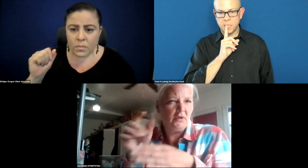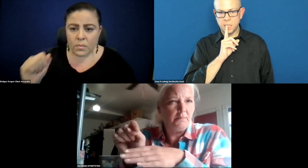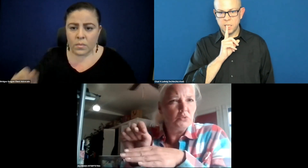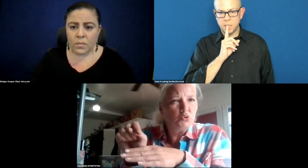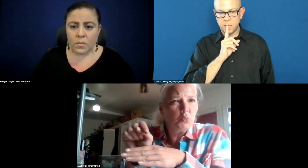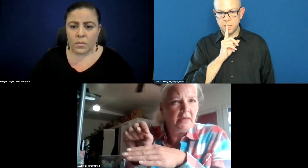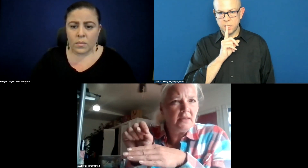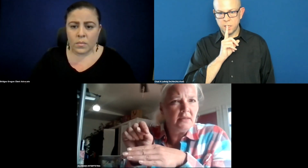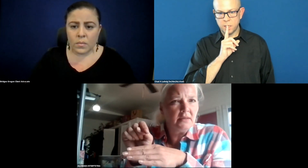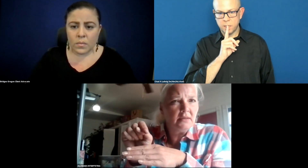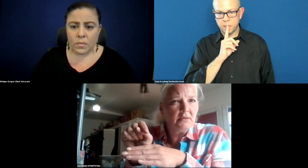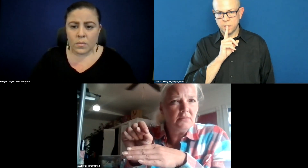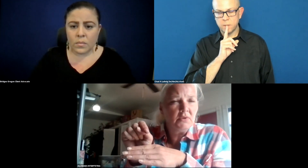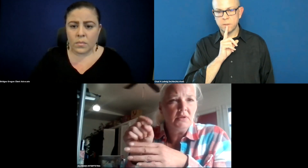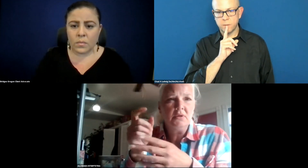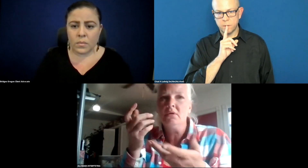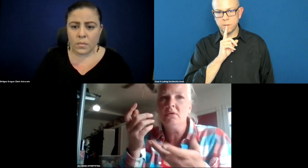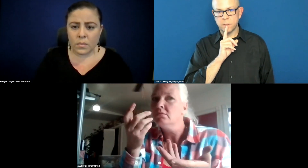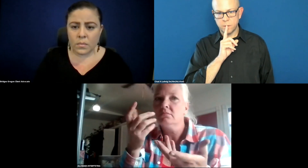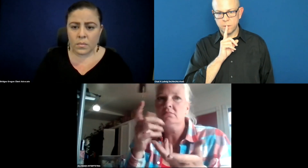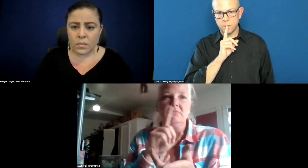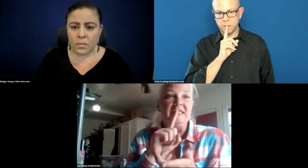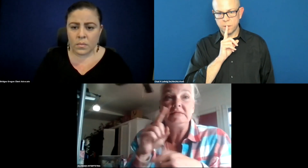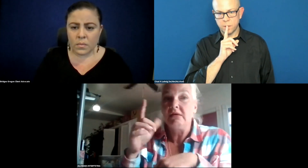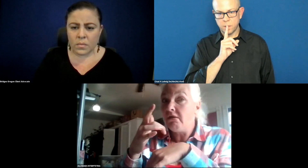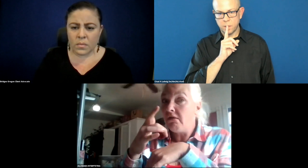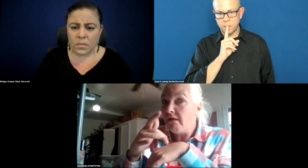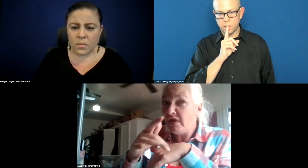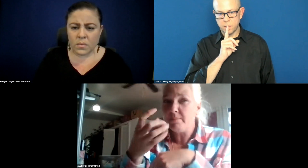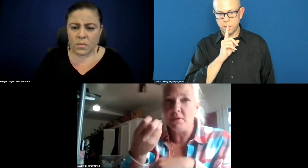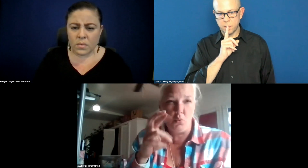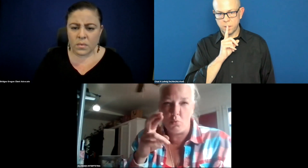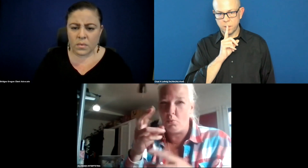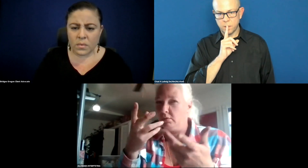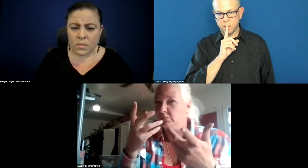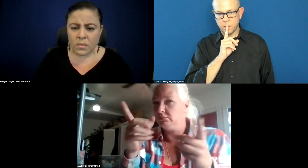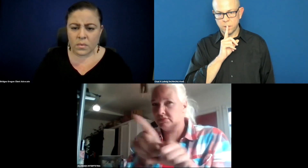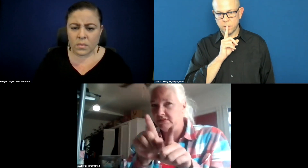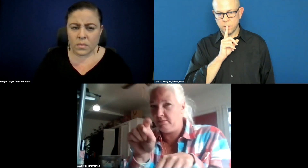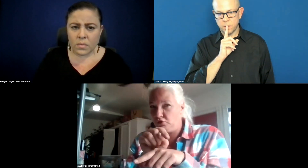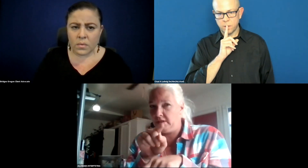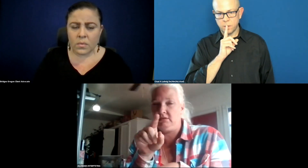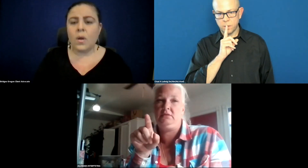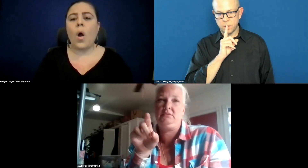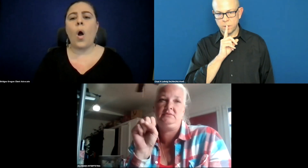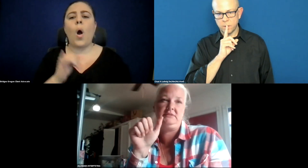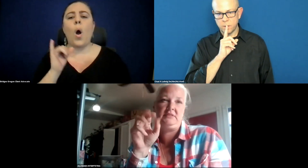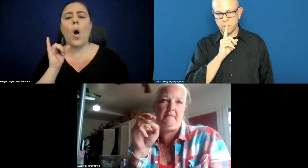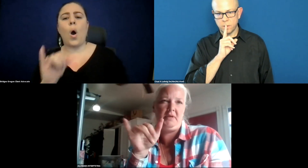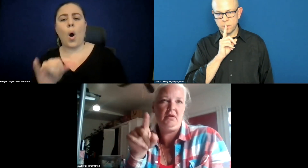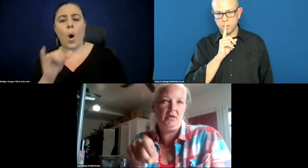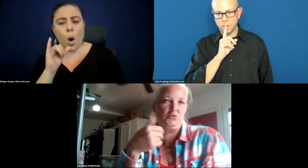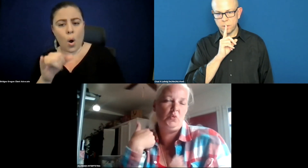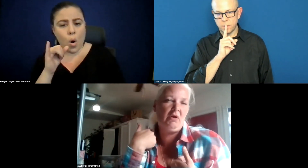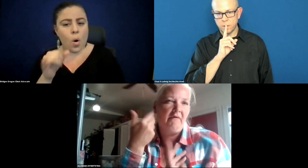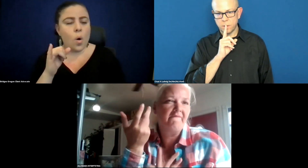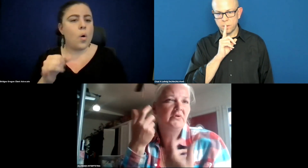I know you should have some sort of training for that, right? Is that available for someone like